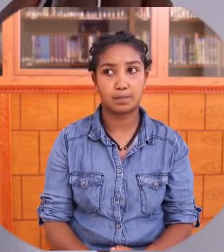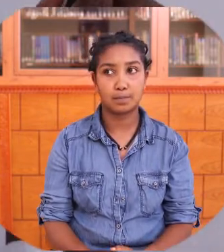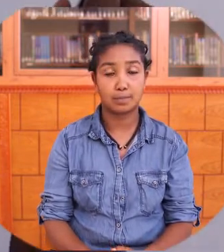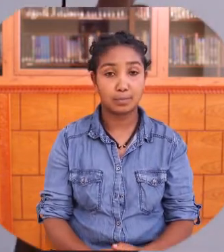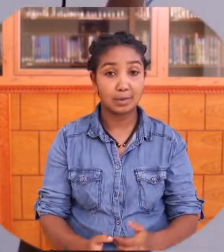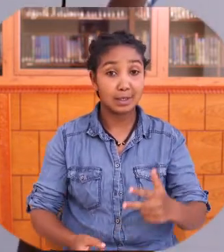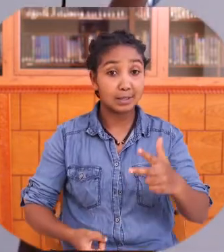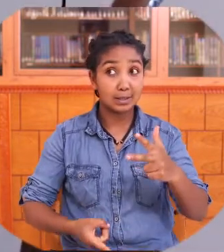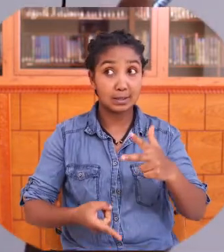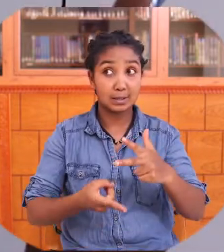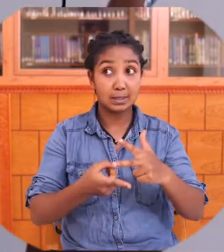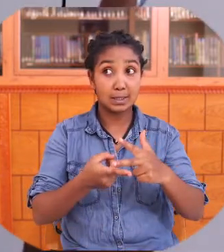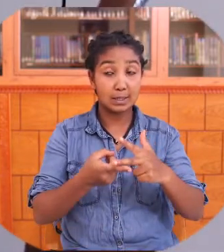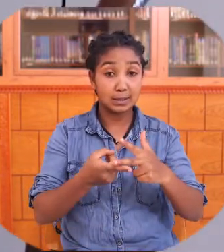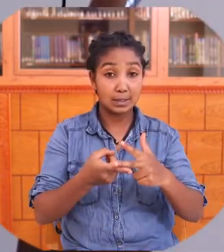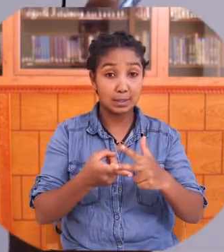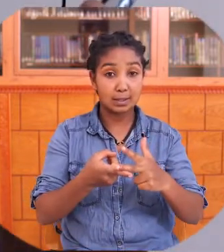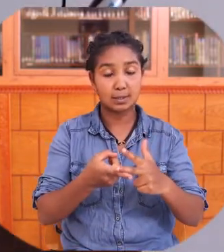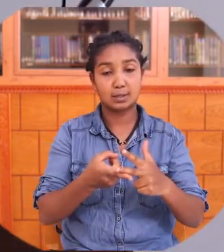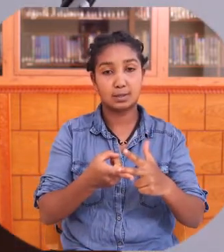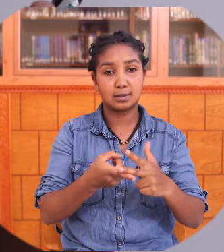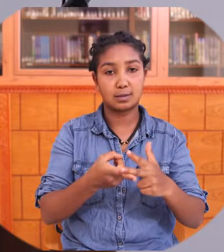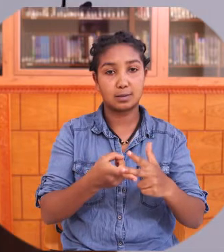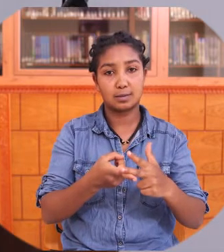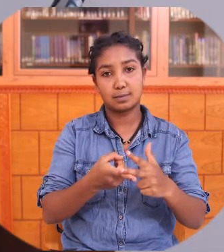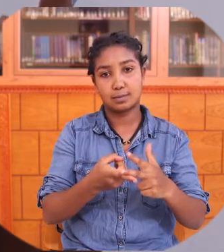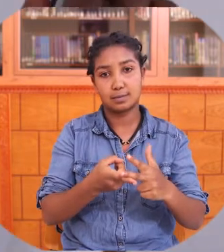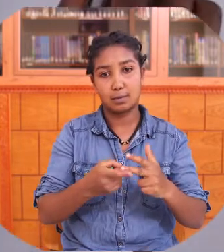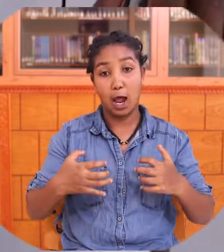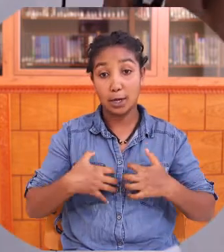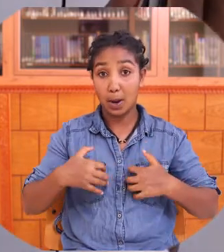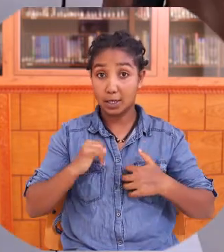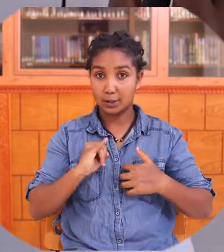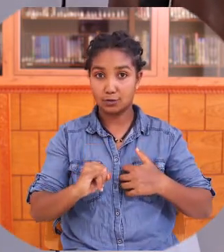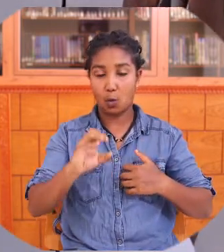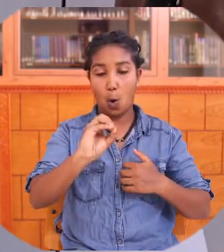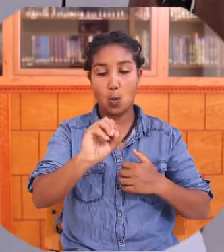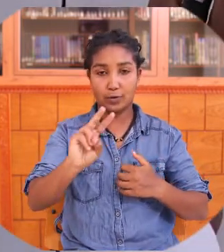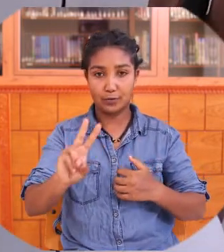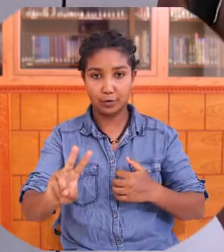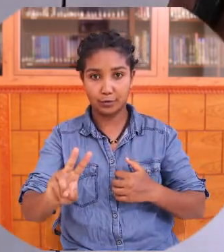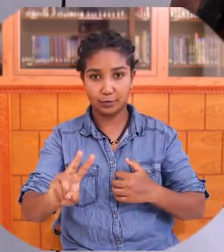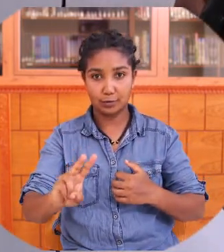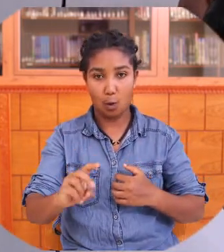The third animal in terms of feeding mechanism and the food type is omnivorous.